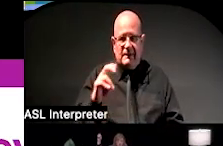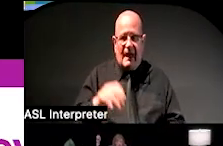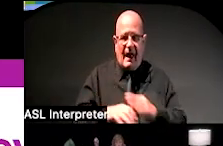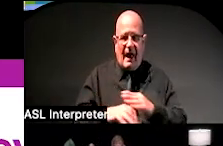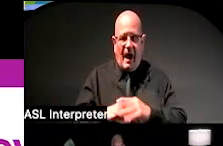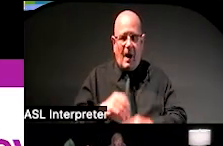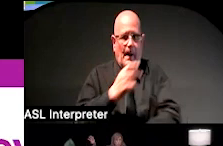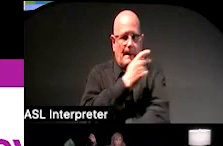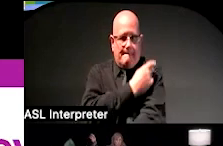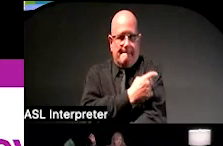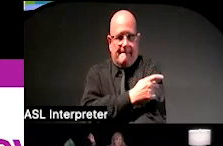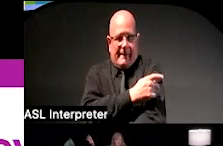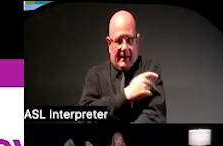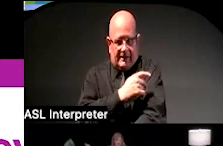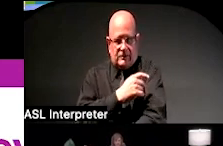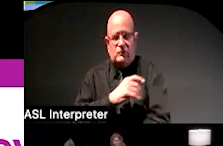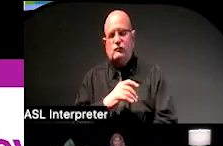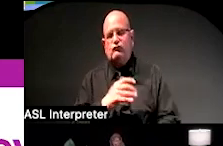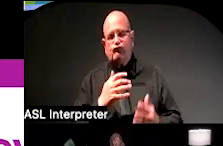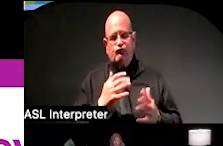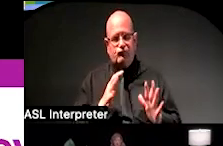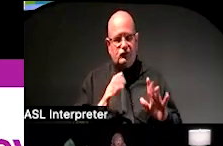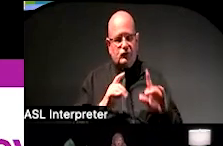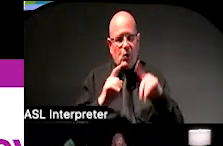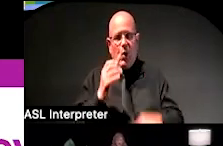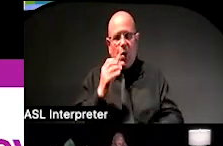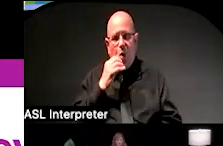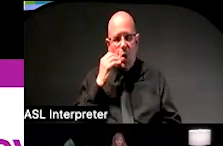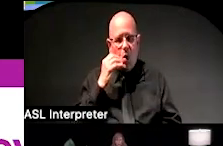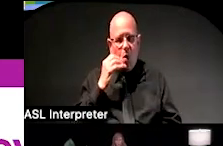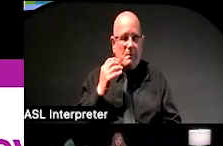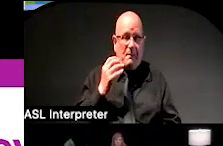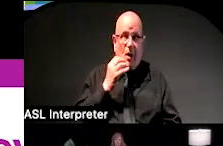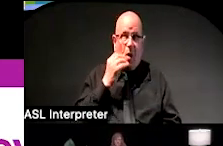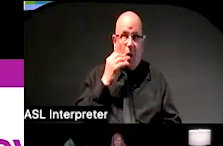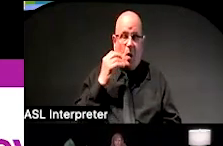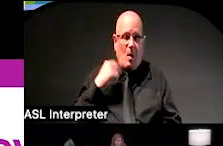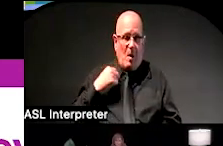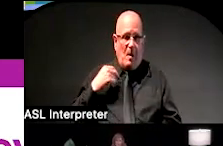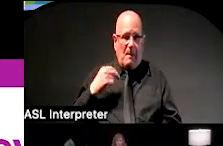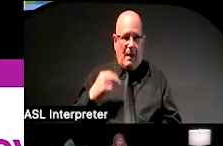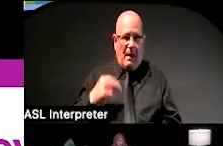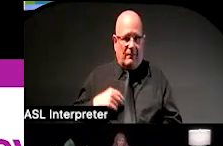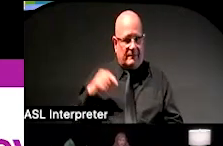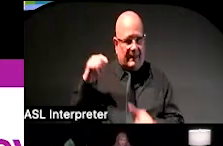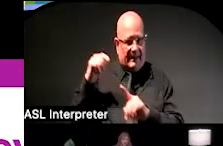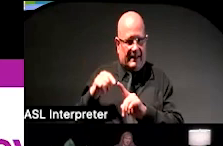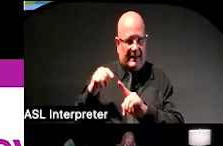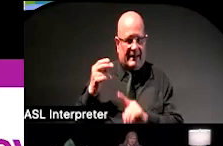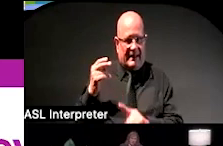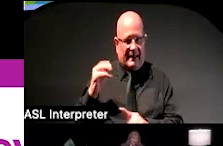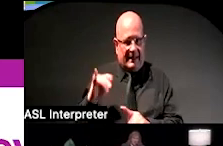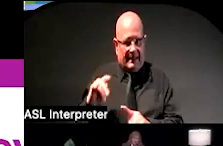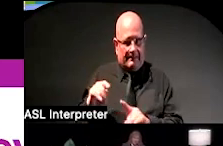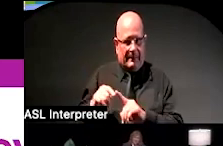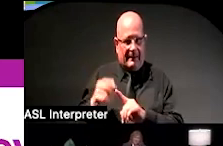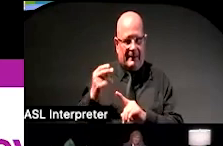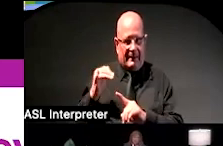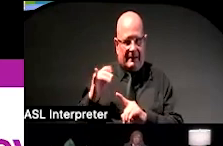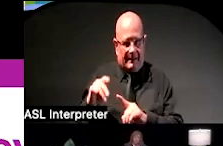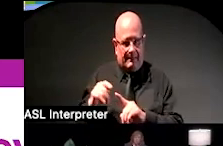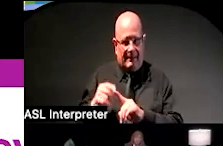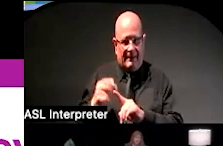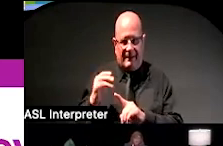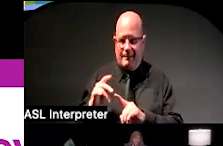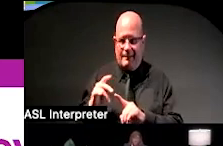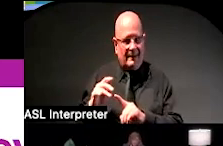outpatient, then you go home and maybe have home health, and it's all about the hip. What I find is that it's